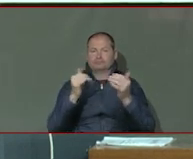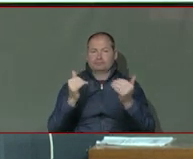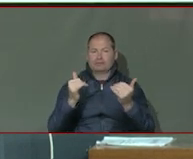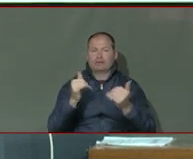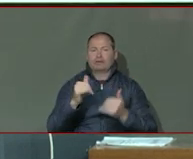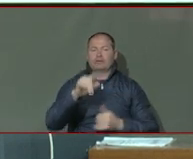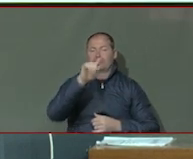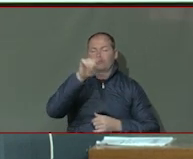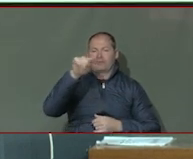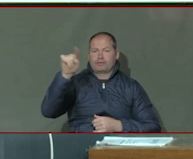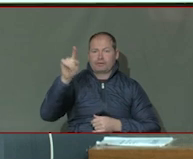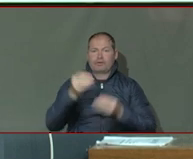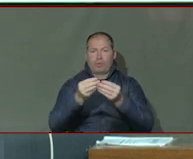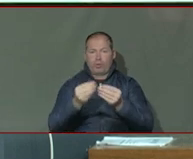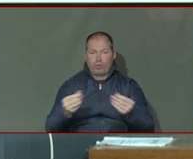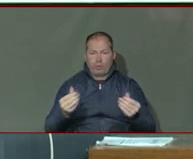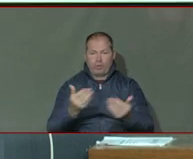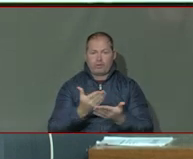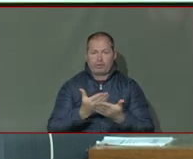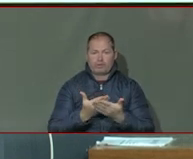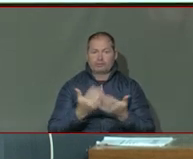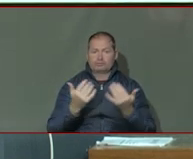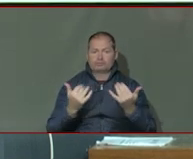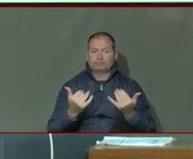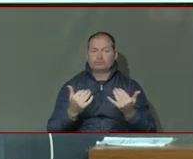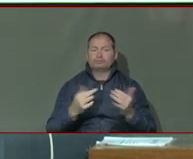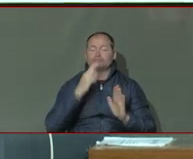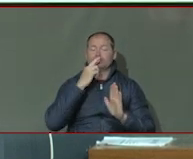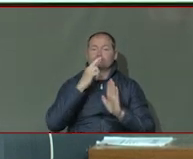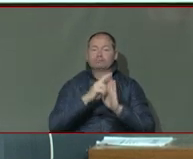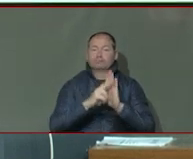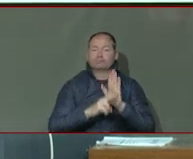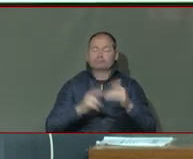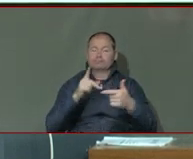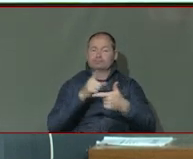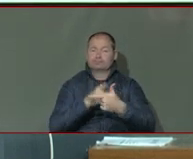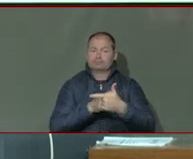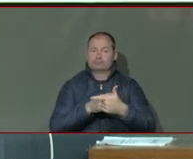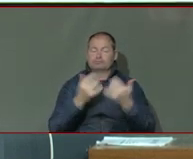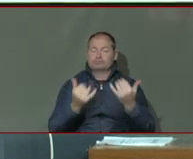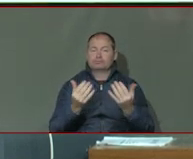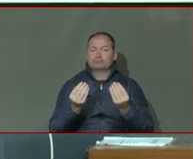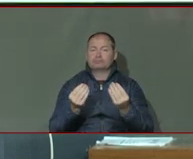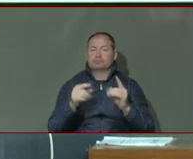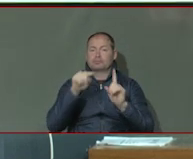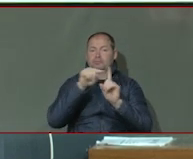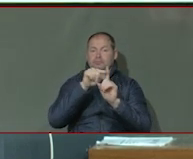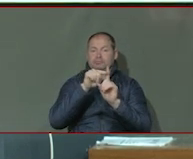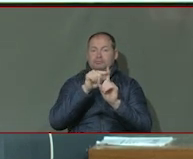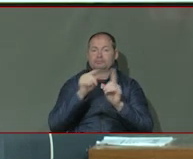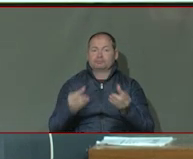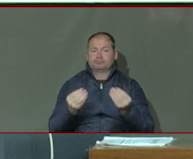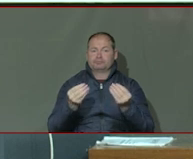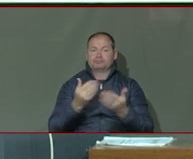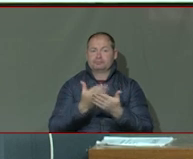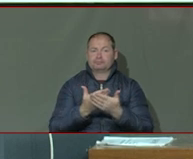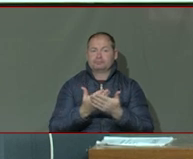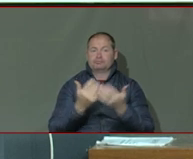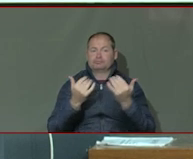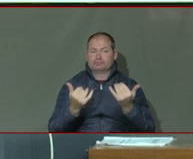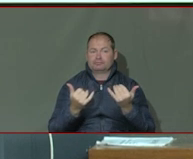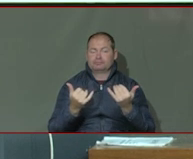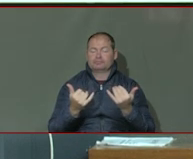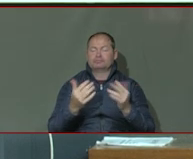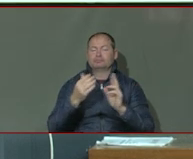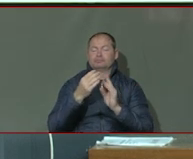we work out the reference angle, we're only going to use the positive number. So we're going to say +5 shift tan